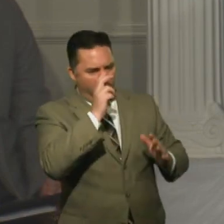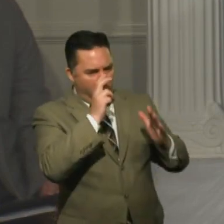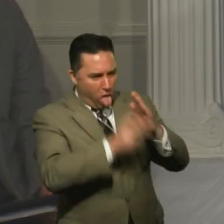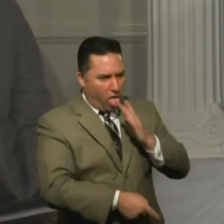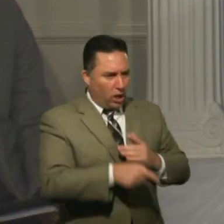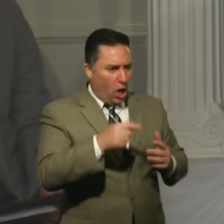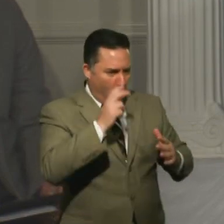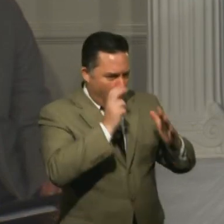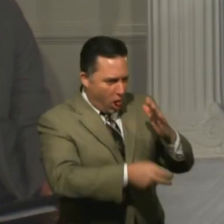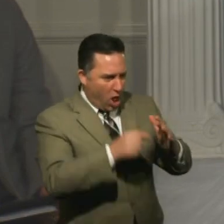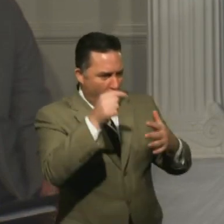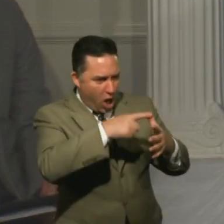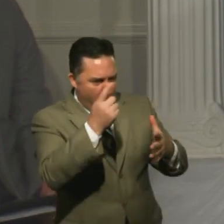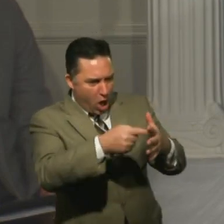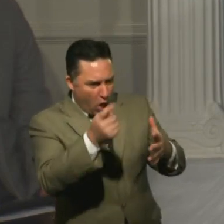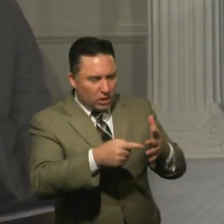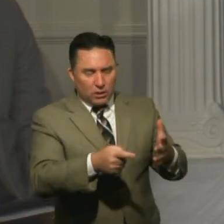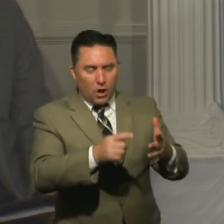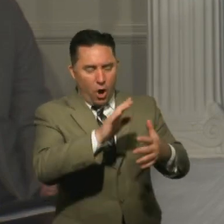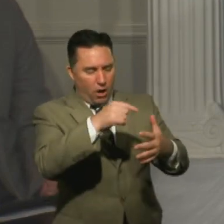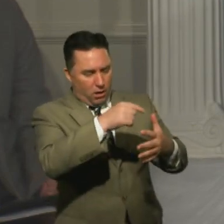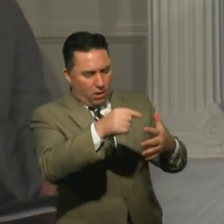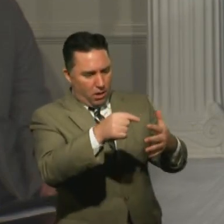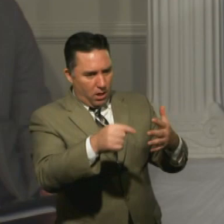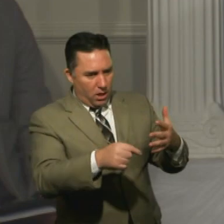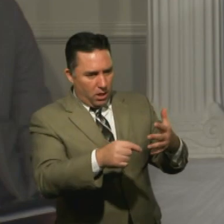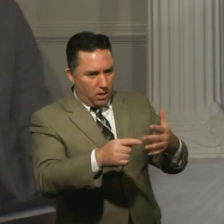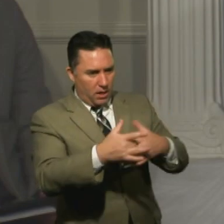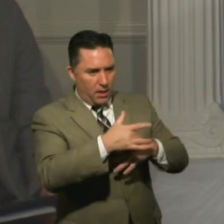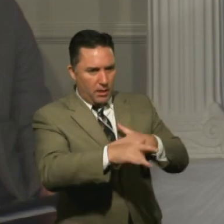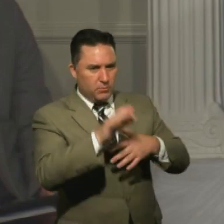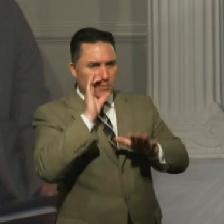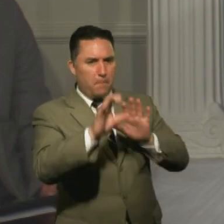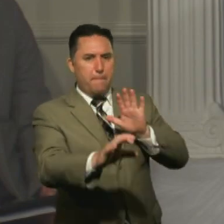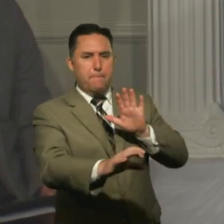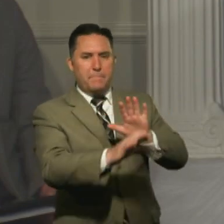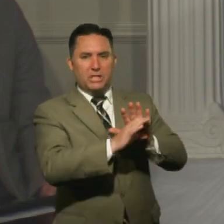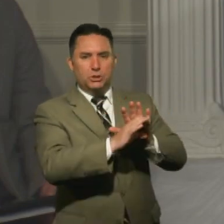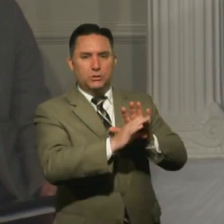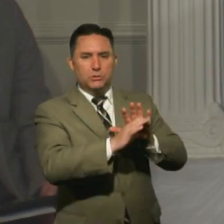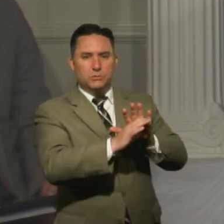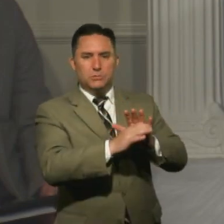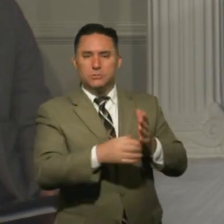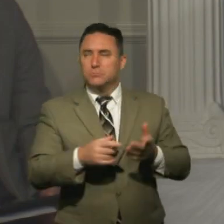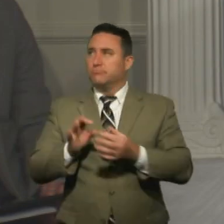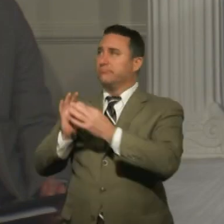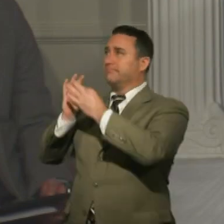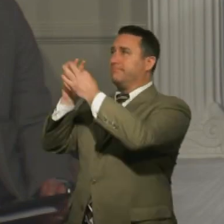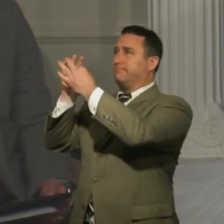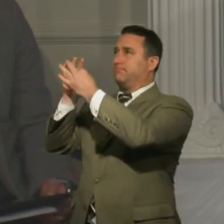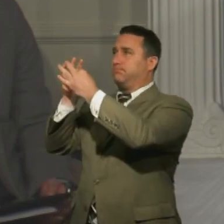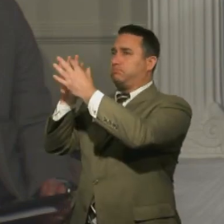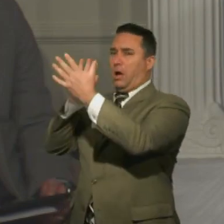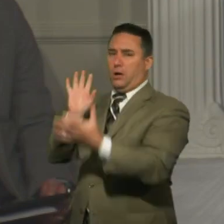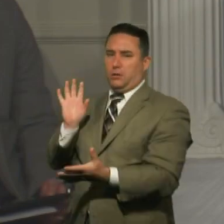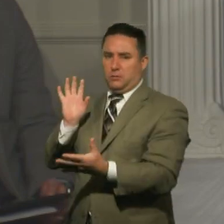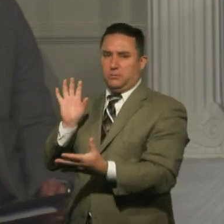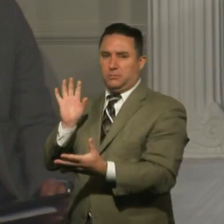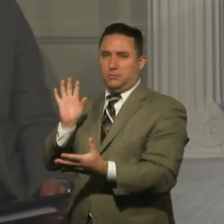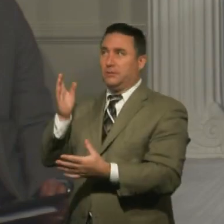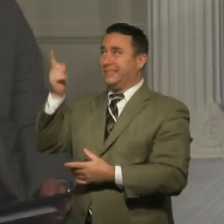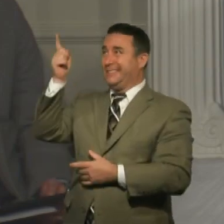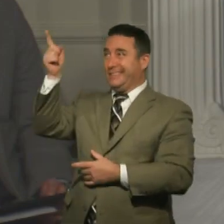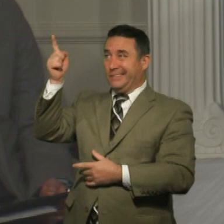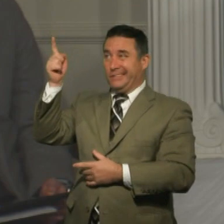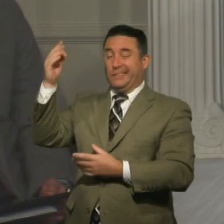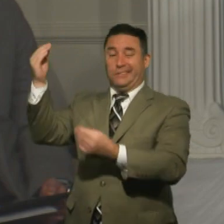up in things. All of those become empty symbols. We have no relationship with the one who